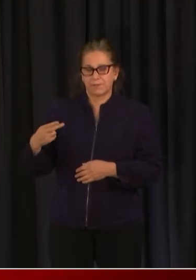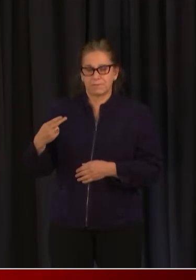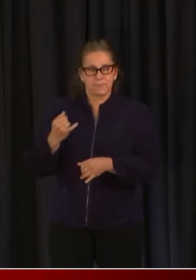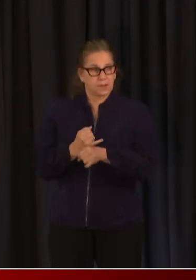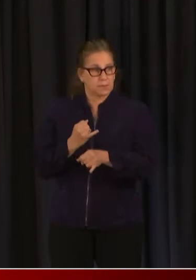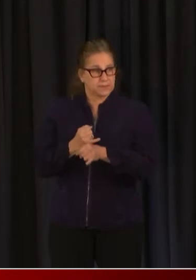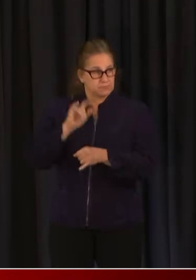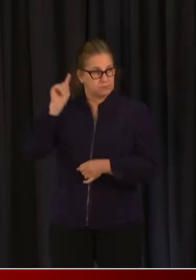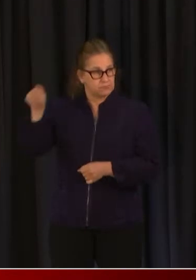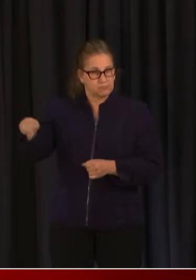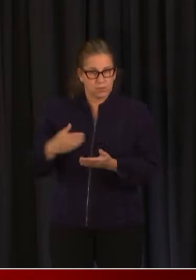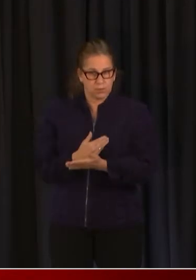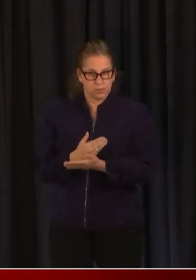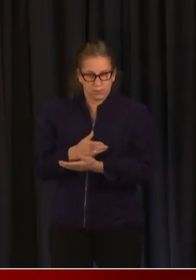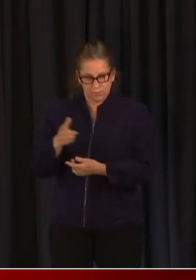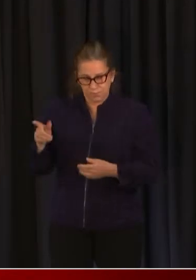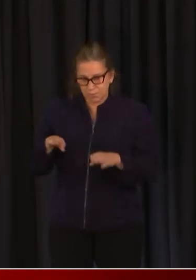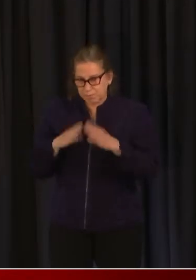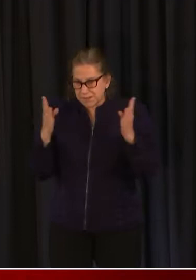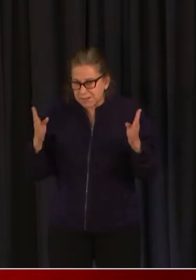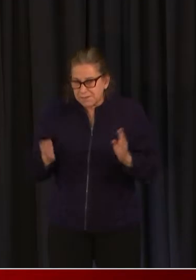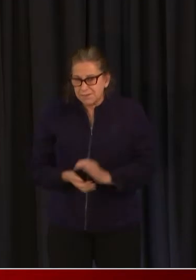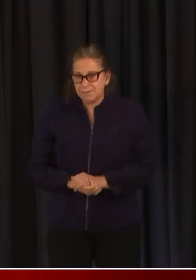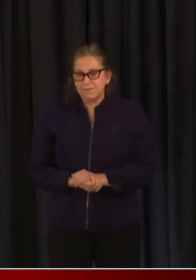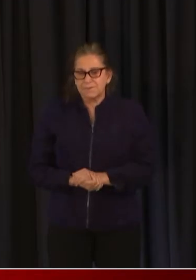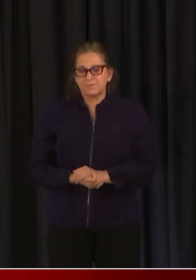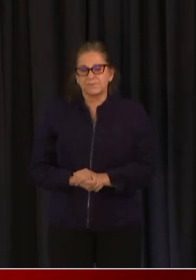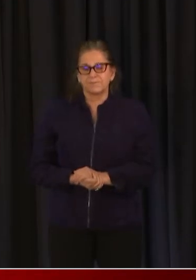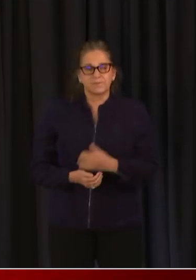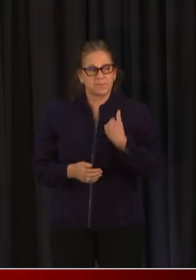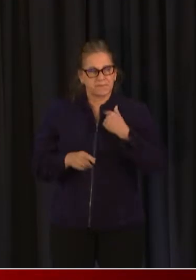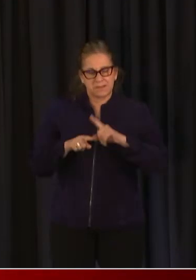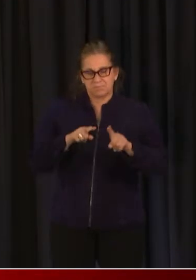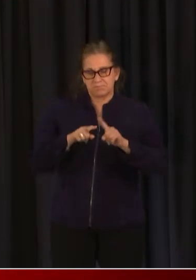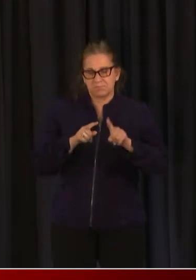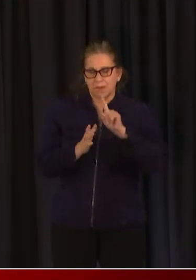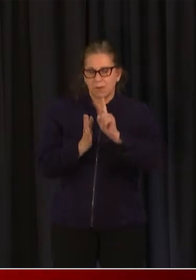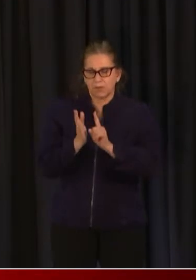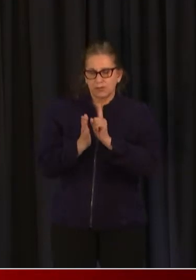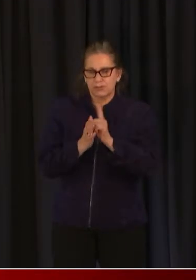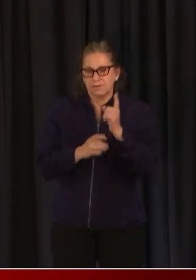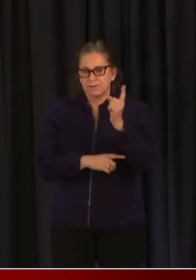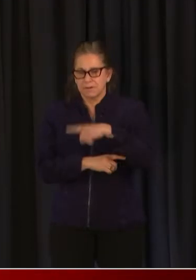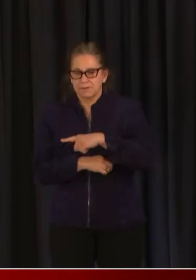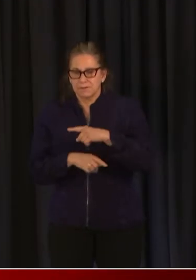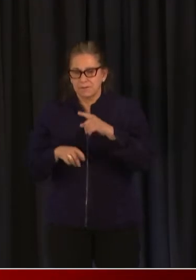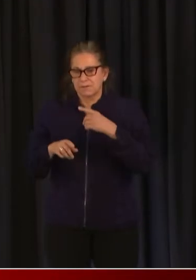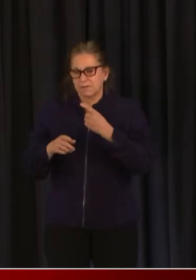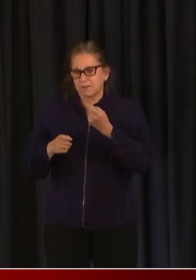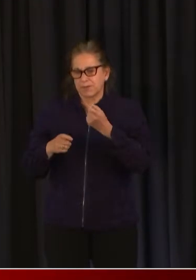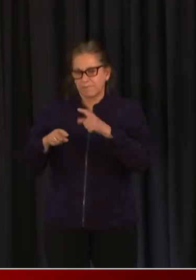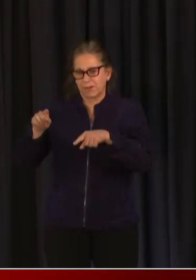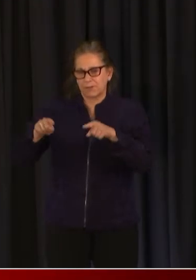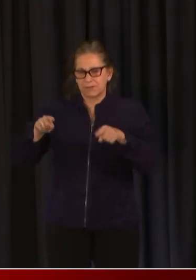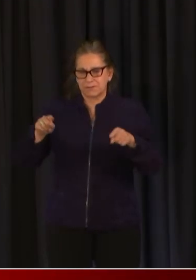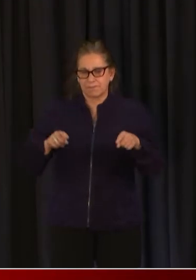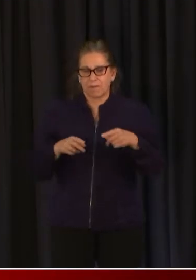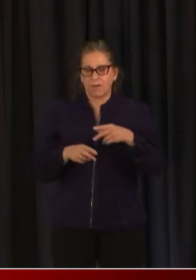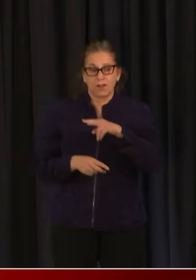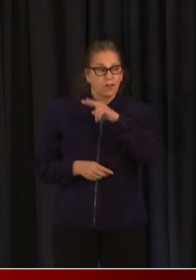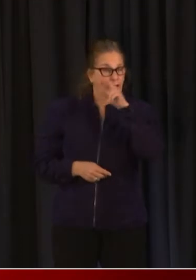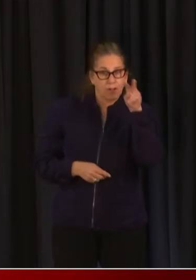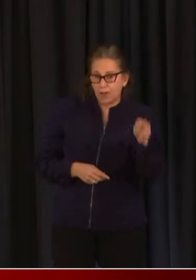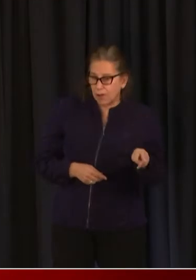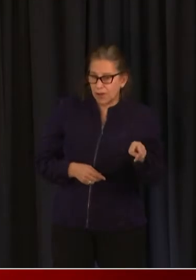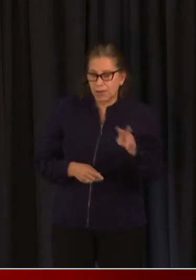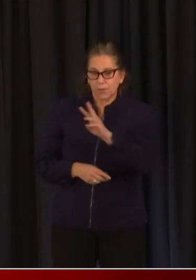and hours at each of these locations can be found at vaccinefinder.org, and we